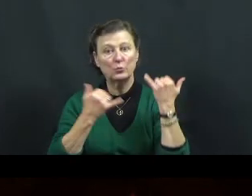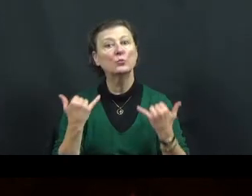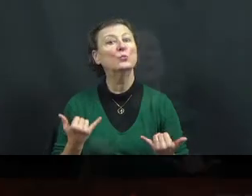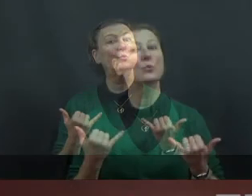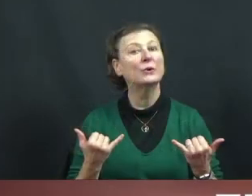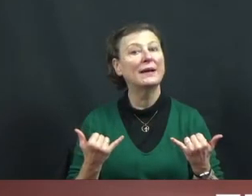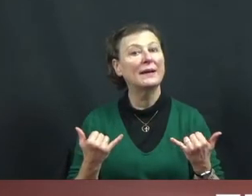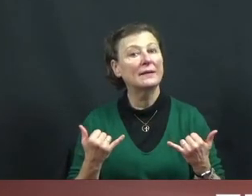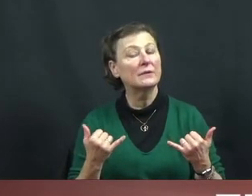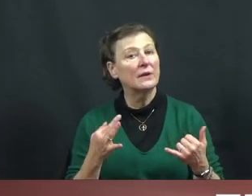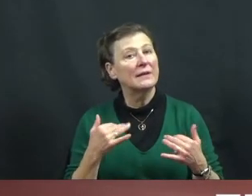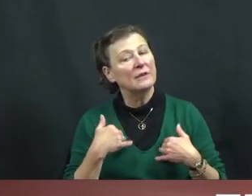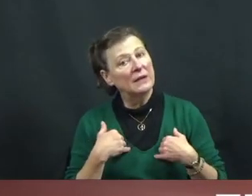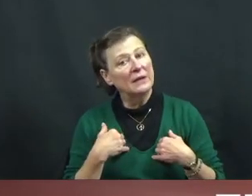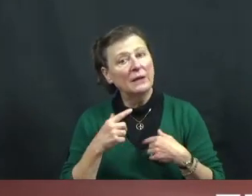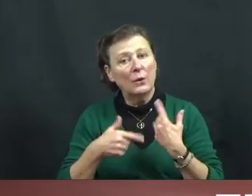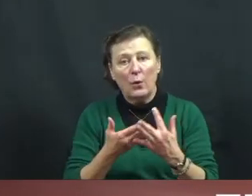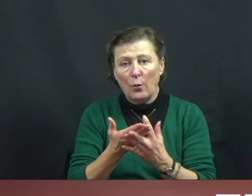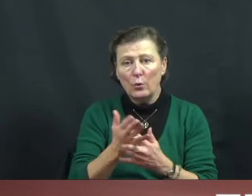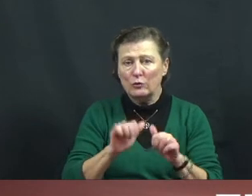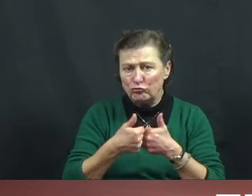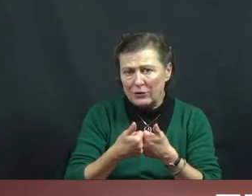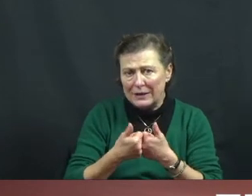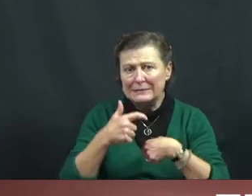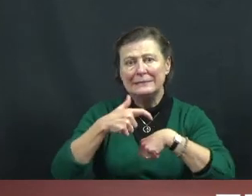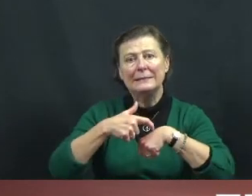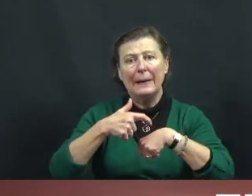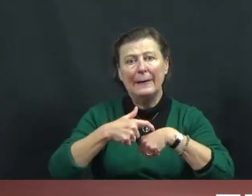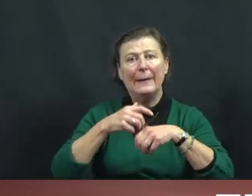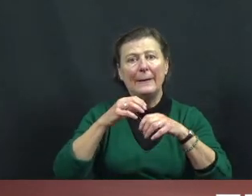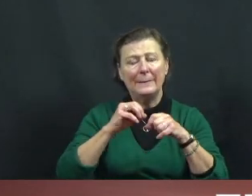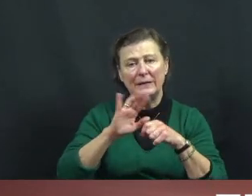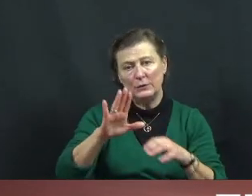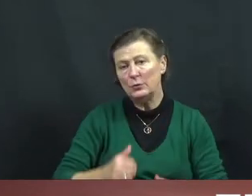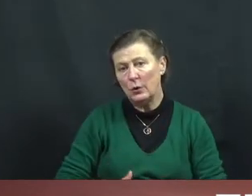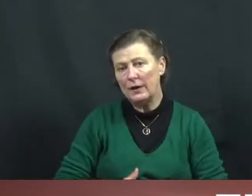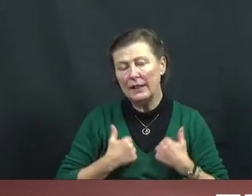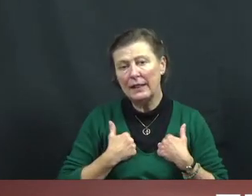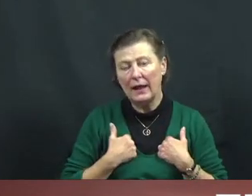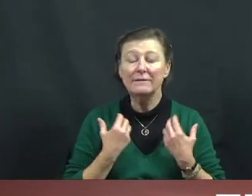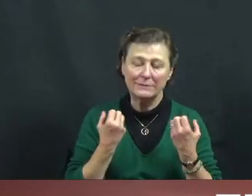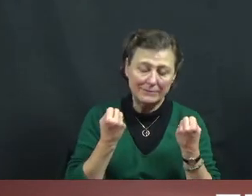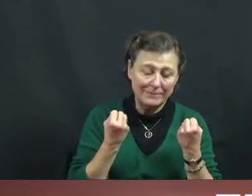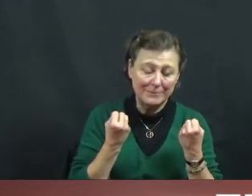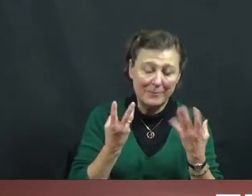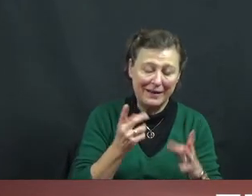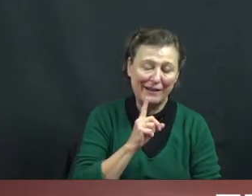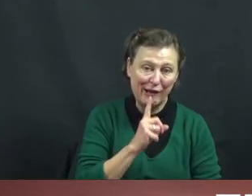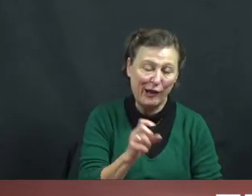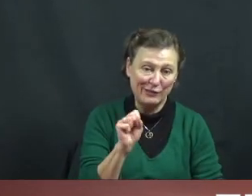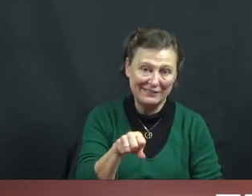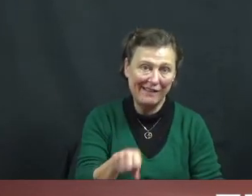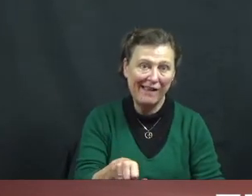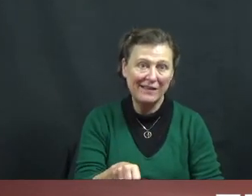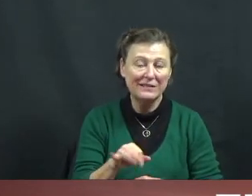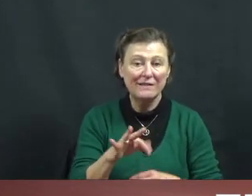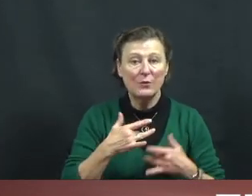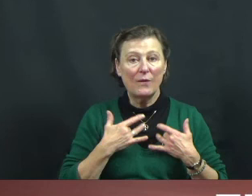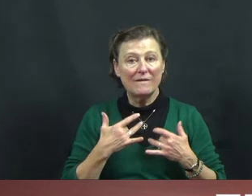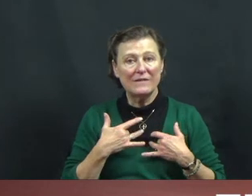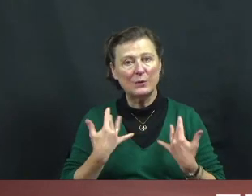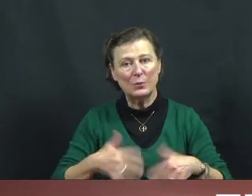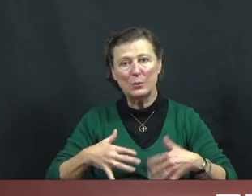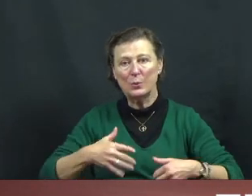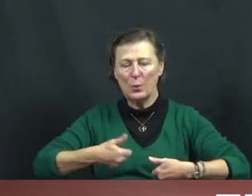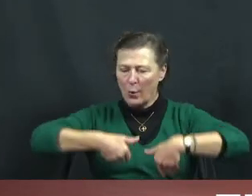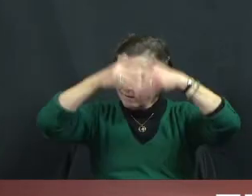And so if you've been going through a challenging time in your life, and many of us certainly are, if you're just feeling at your wits'